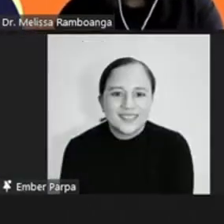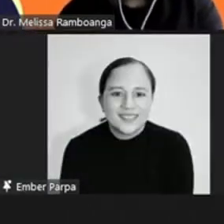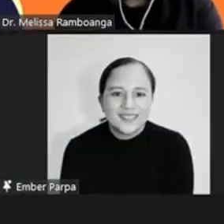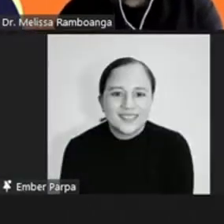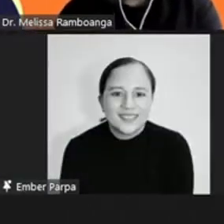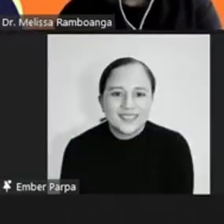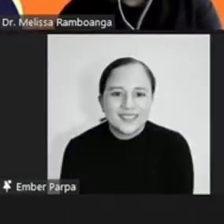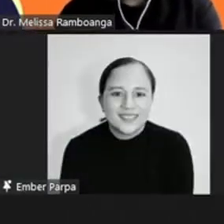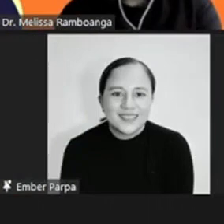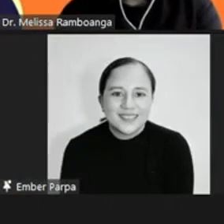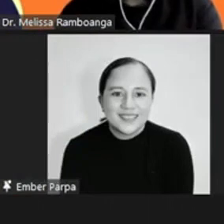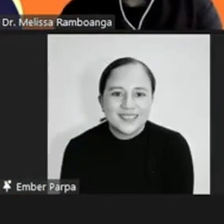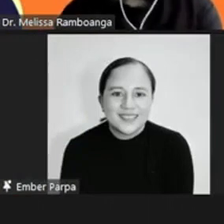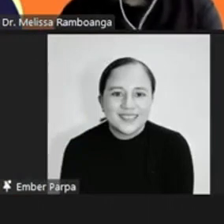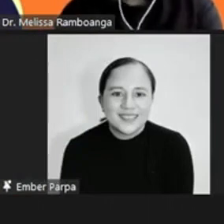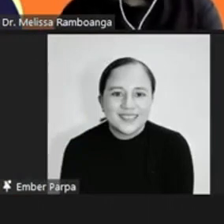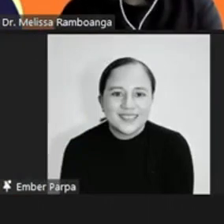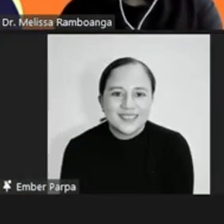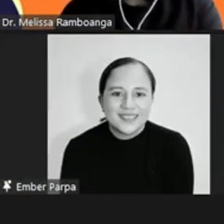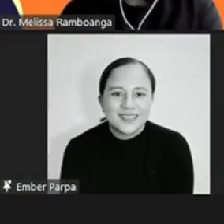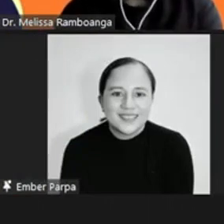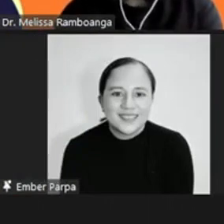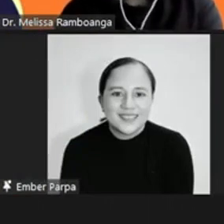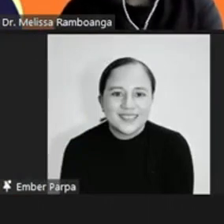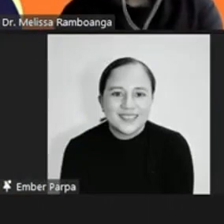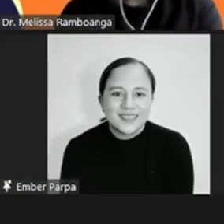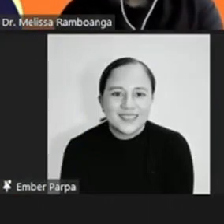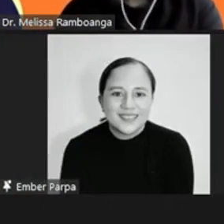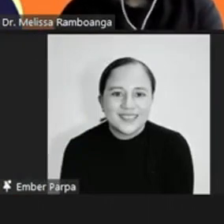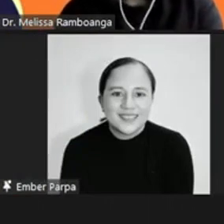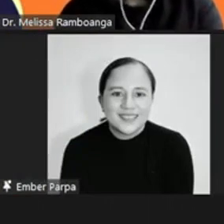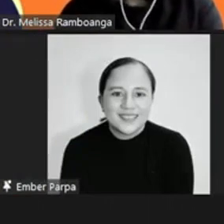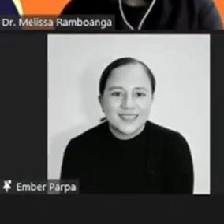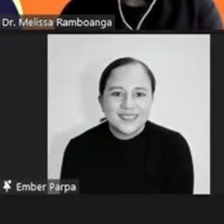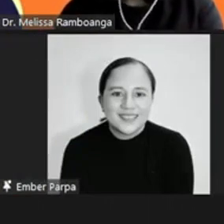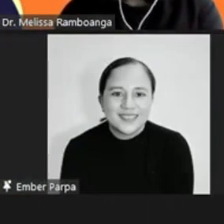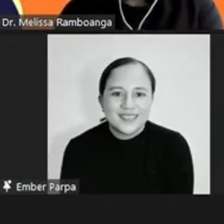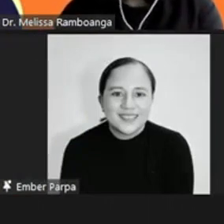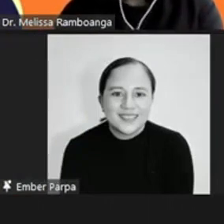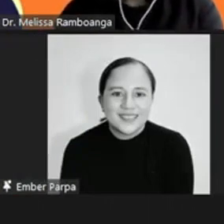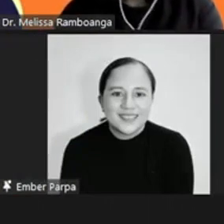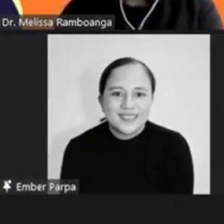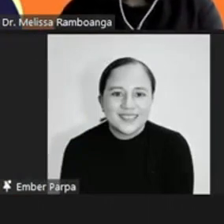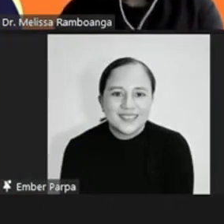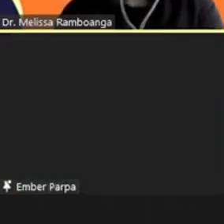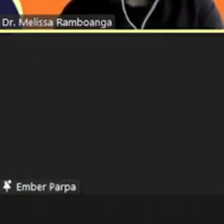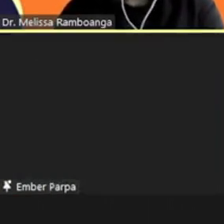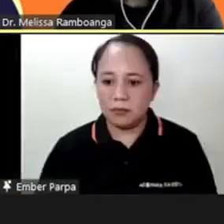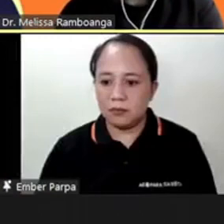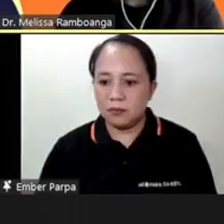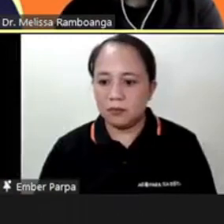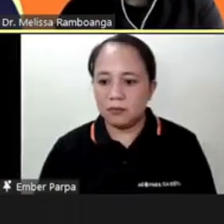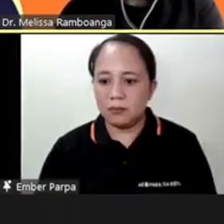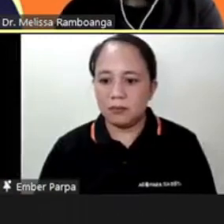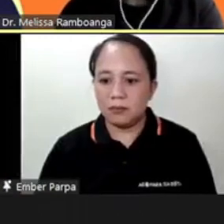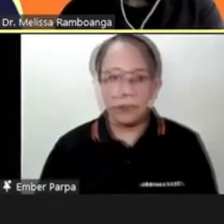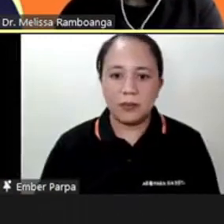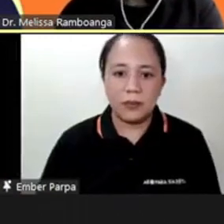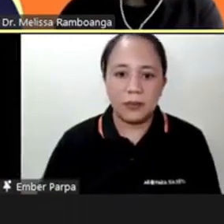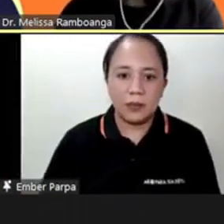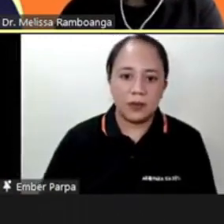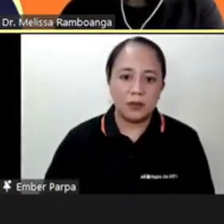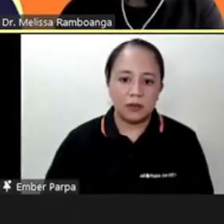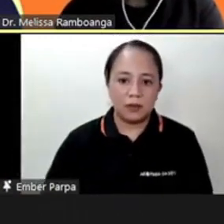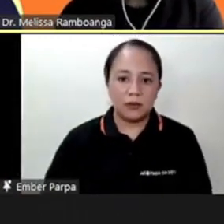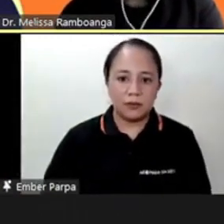to professionals caring and advocating for children is essential, most especially during this difficult time, when it is